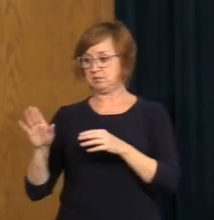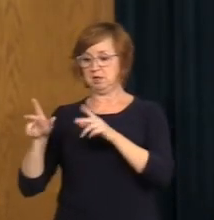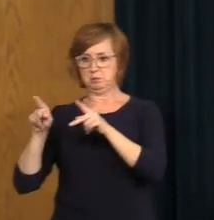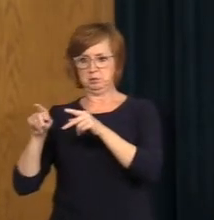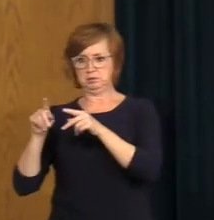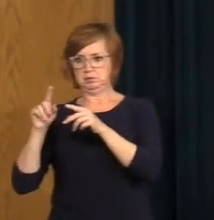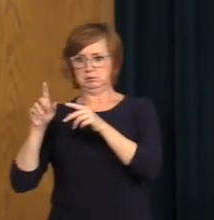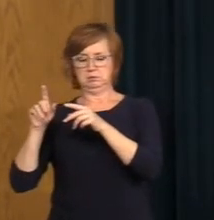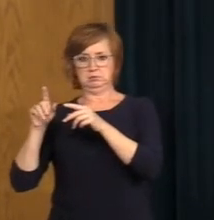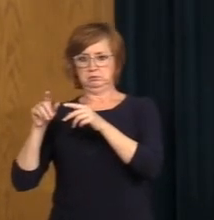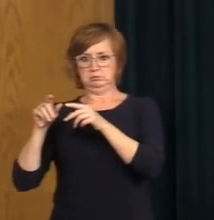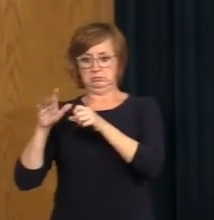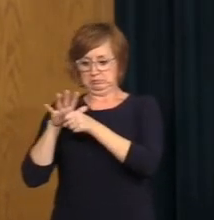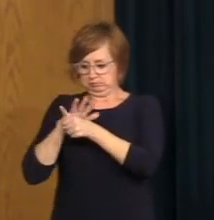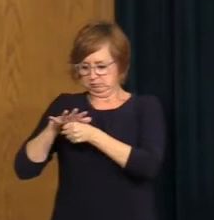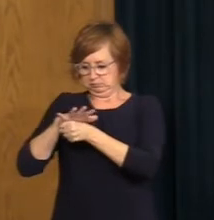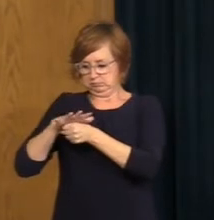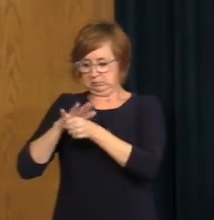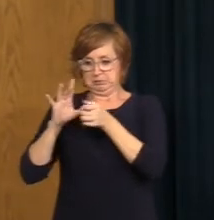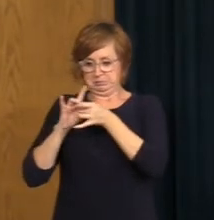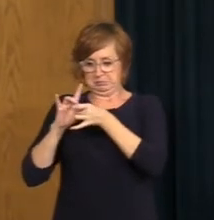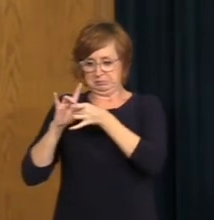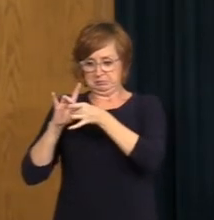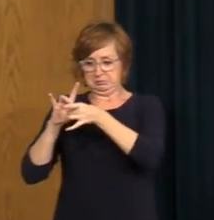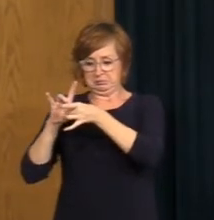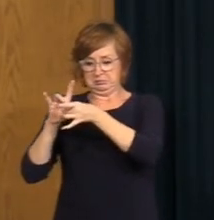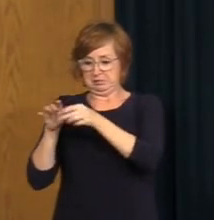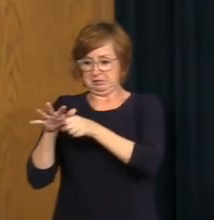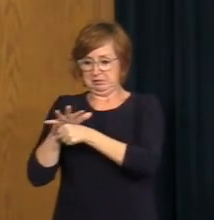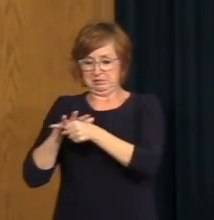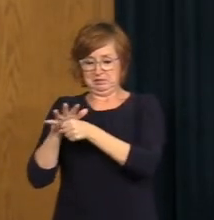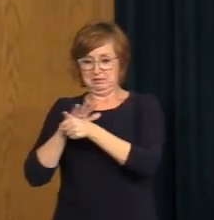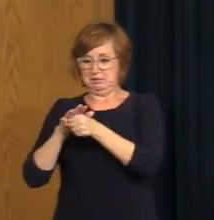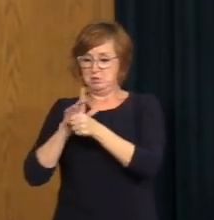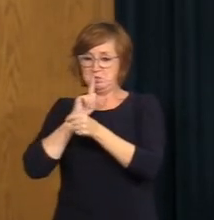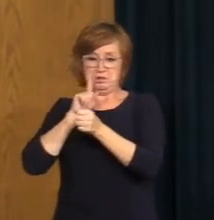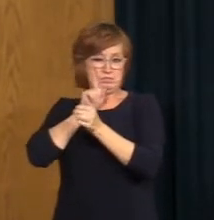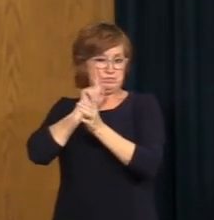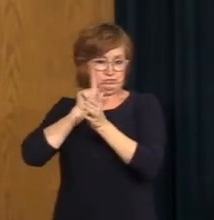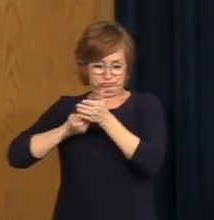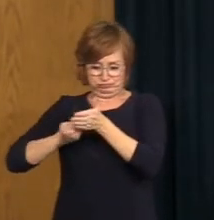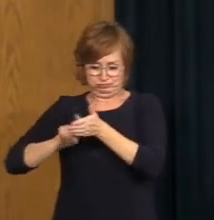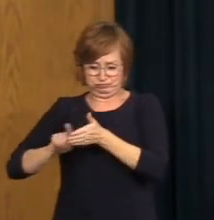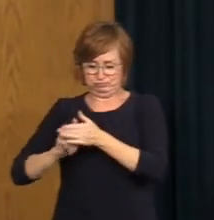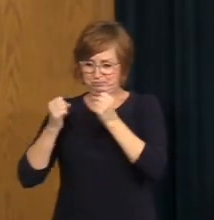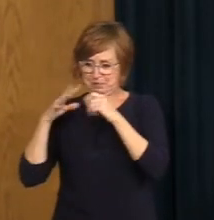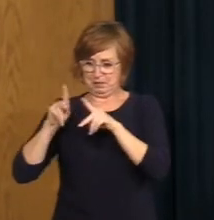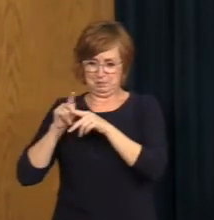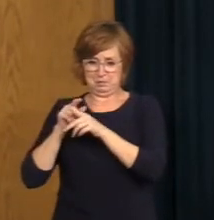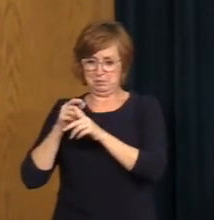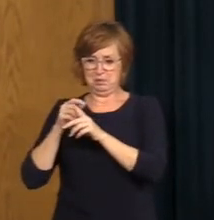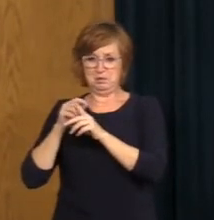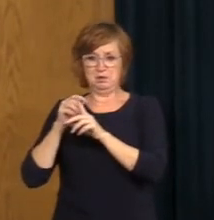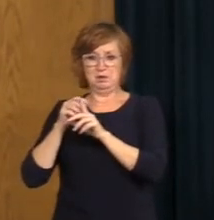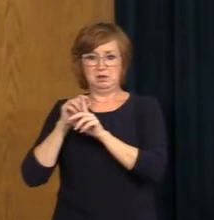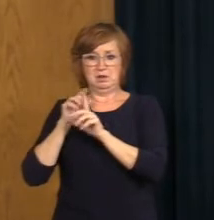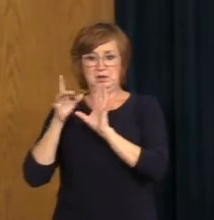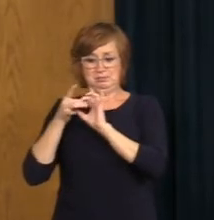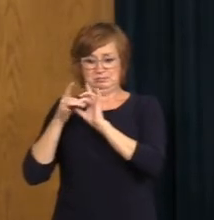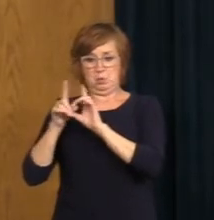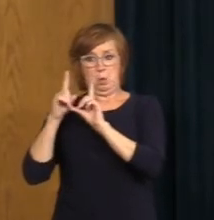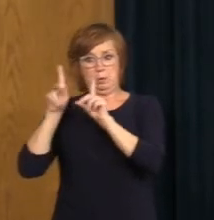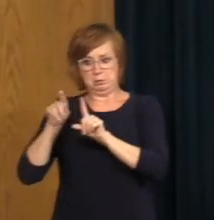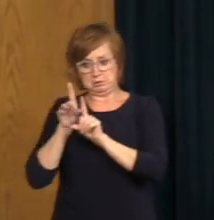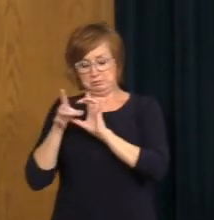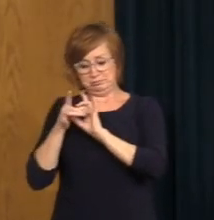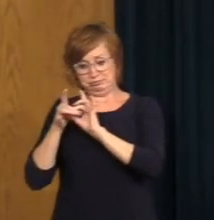cluster or an outbreak to break the chain of transmission. Beyond that, at the moment we do support asymptomatic testing, and